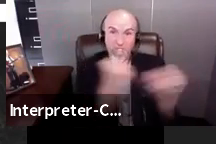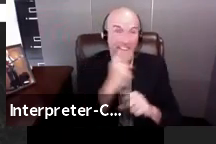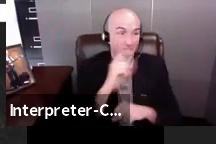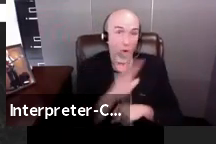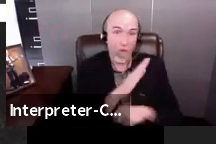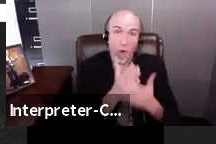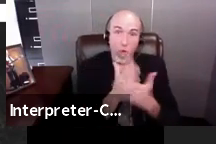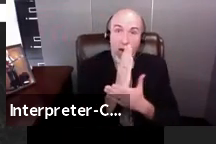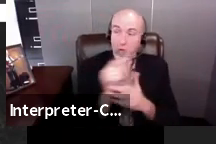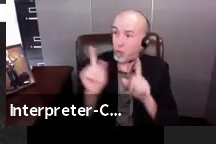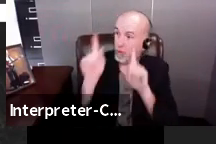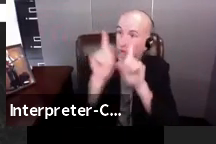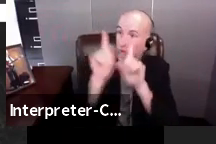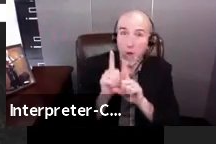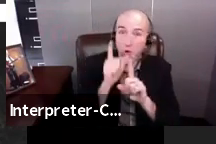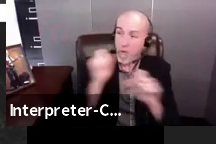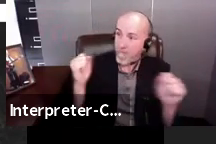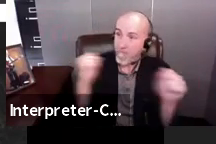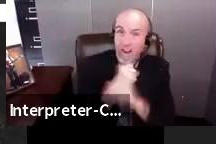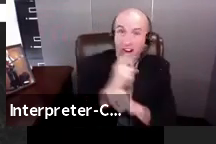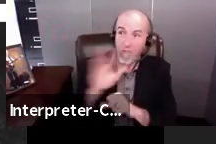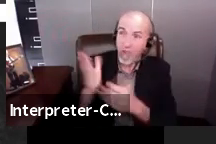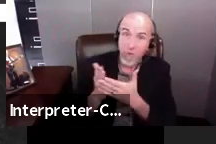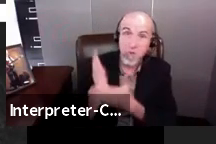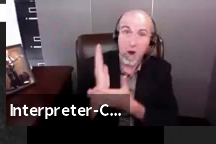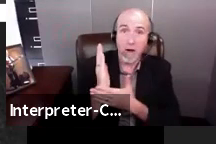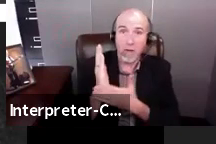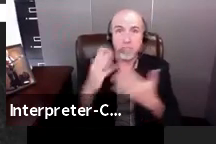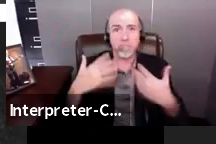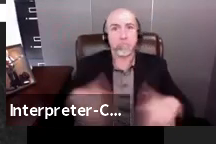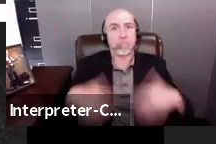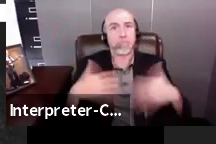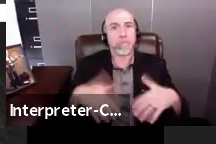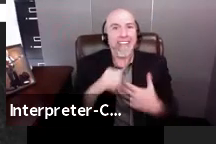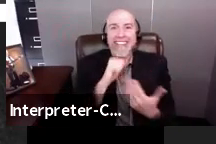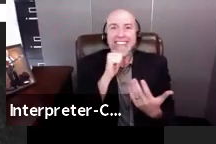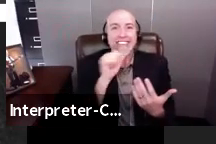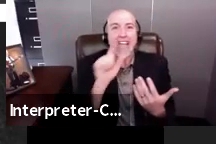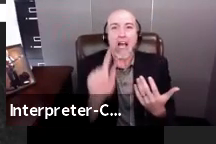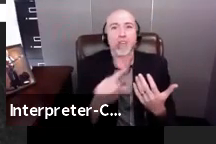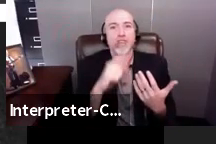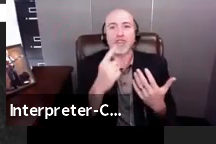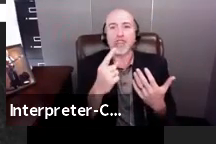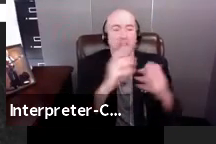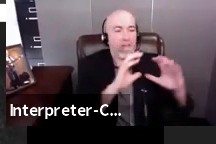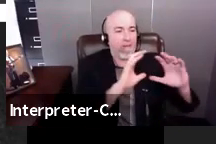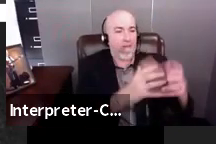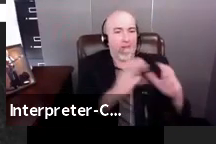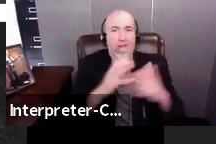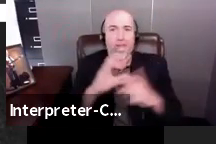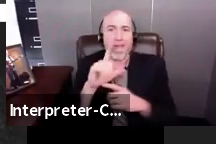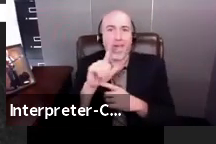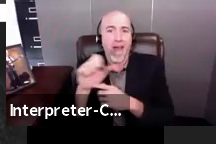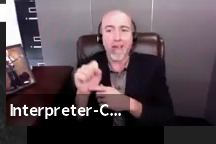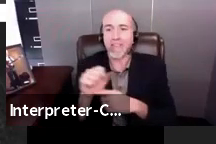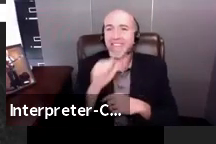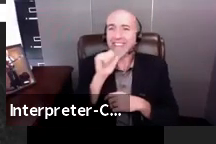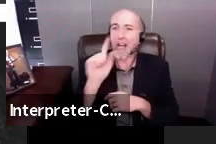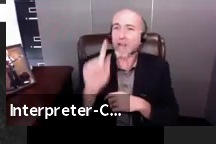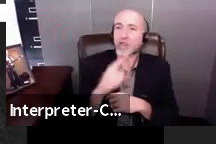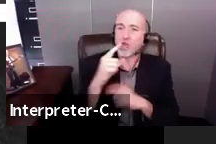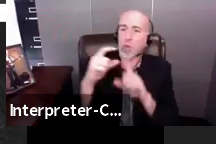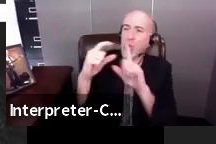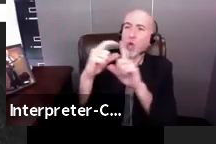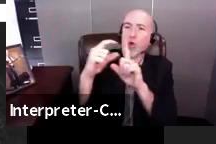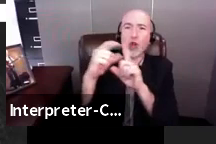you're next to people fighting for their rights, you really, it's not just classes, it's not just words,